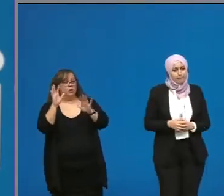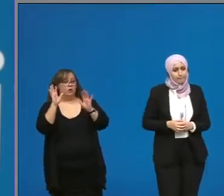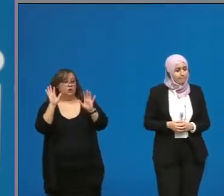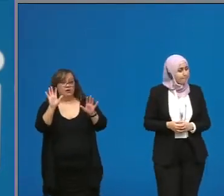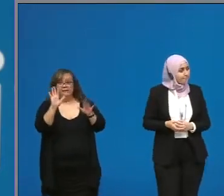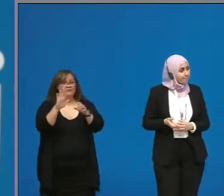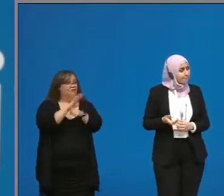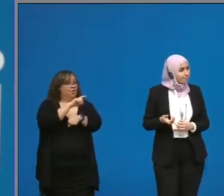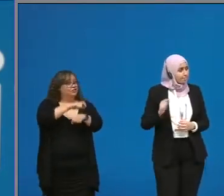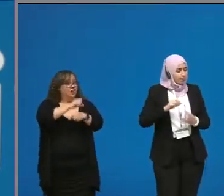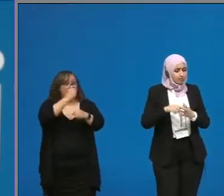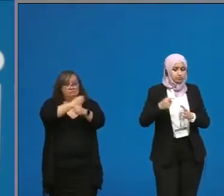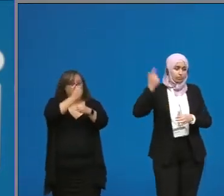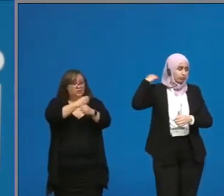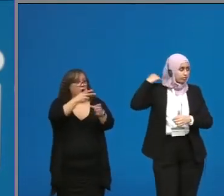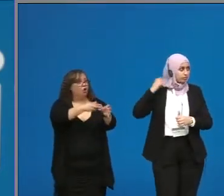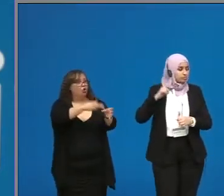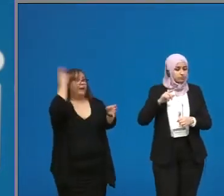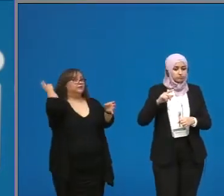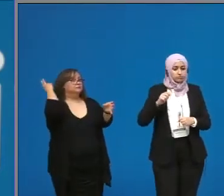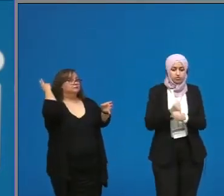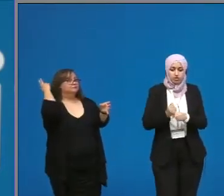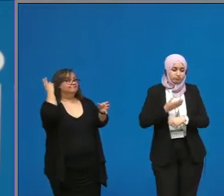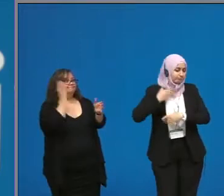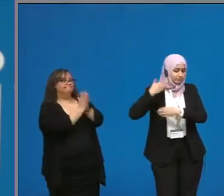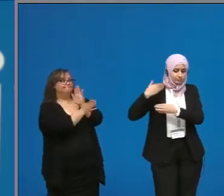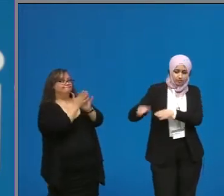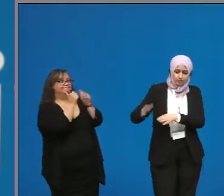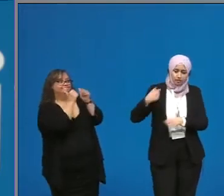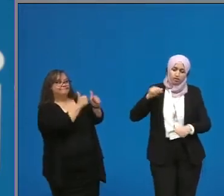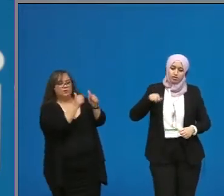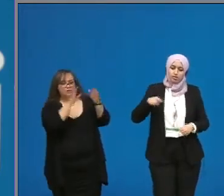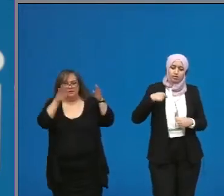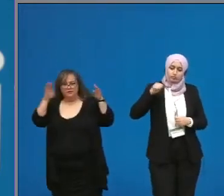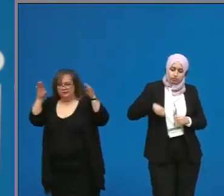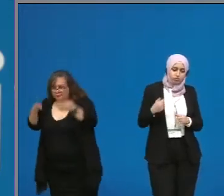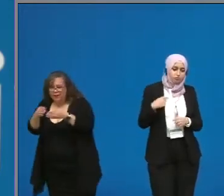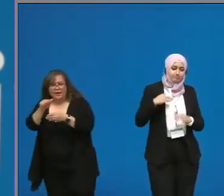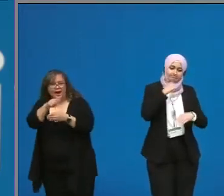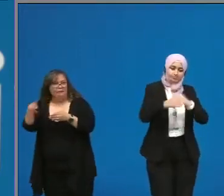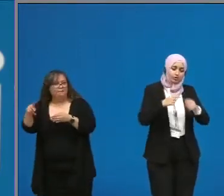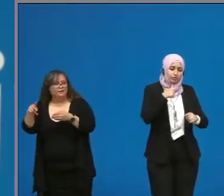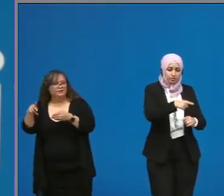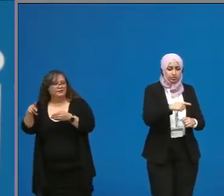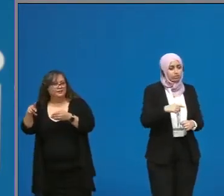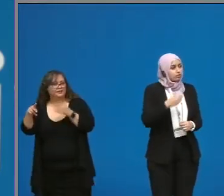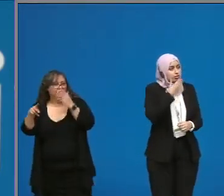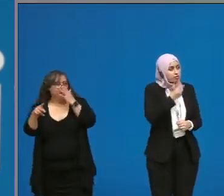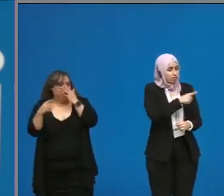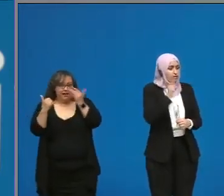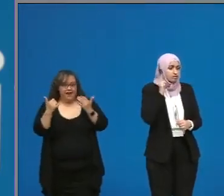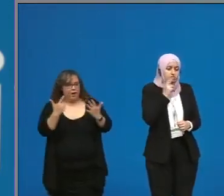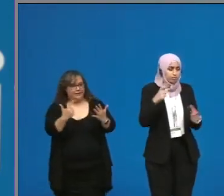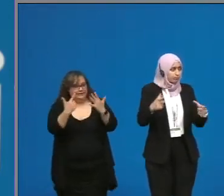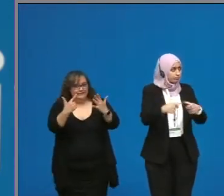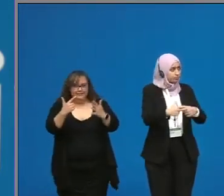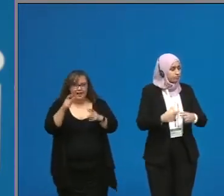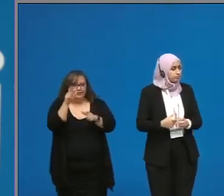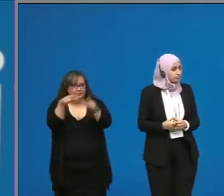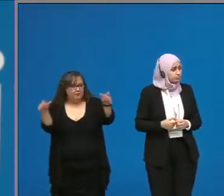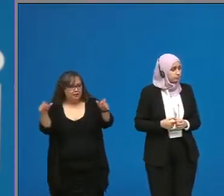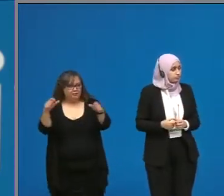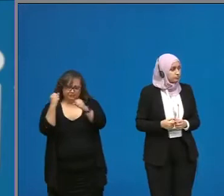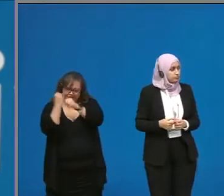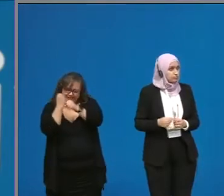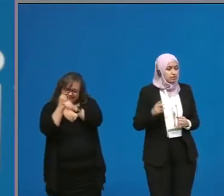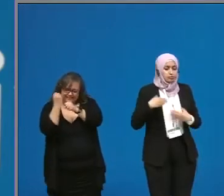decided, okay, I'm going to give this my full-time. And now here we are. We are like 7 people in a startup. We're working in Jordan.